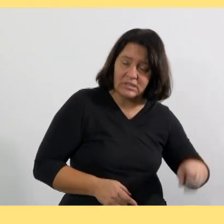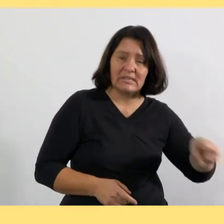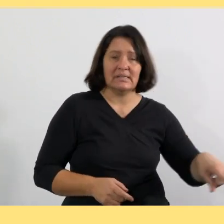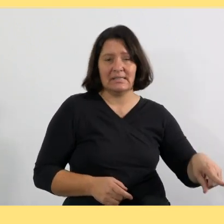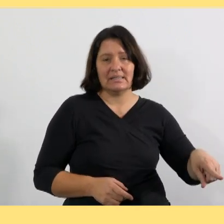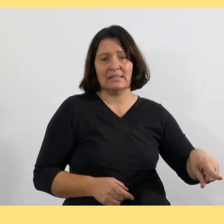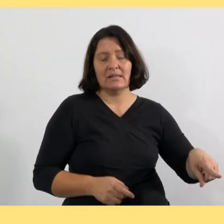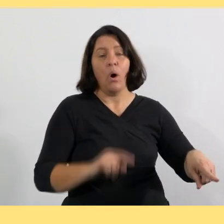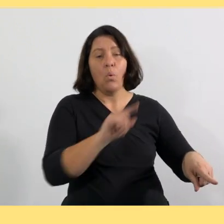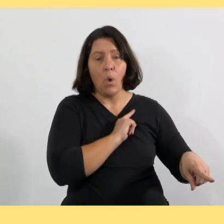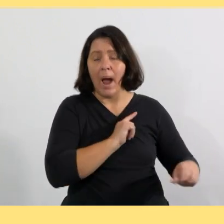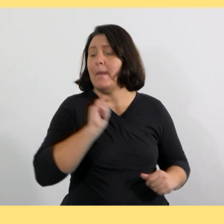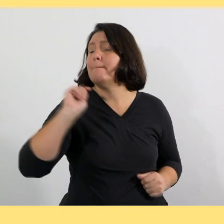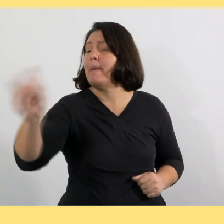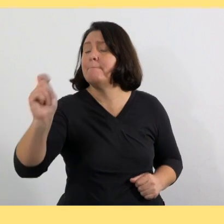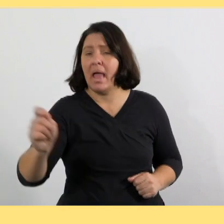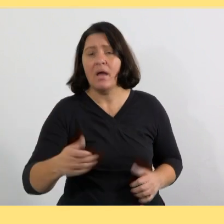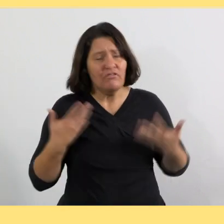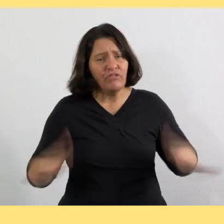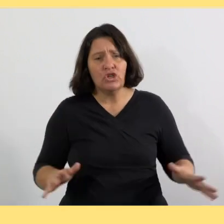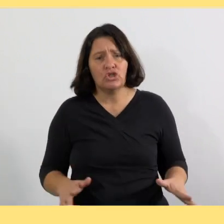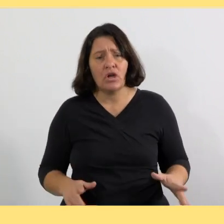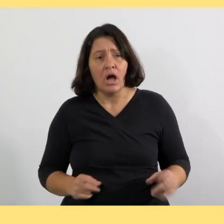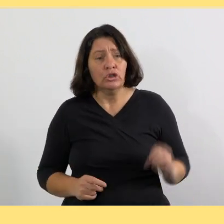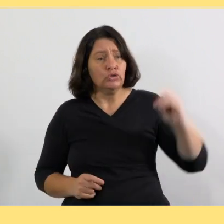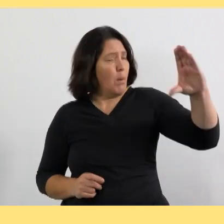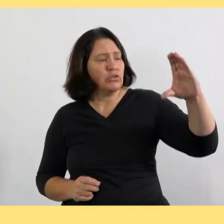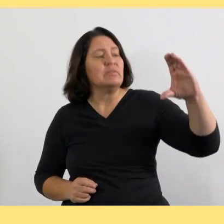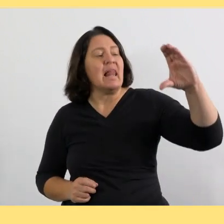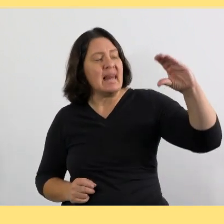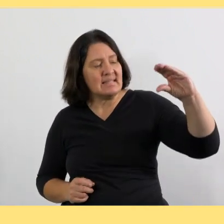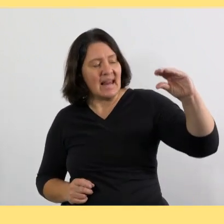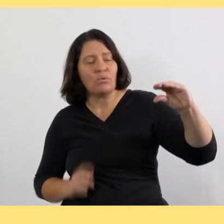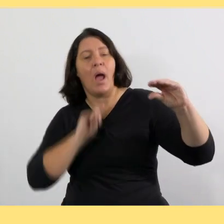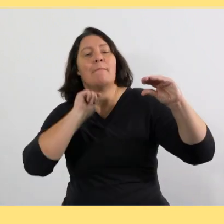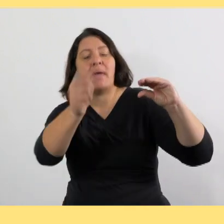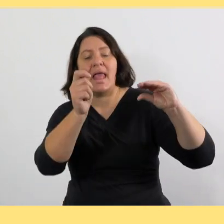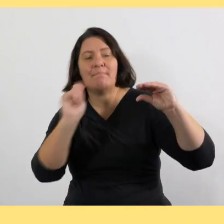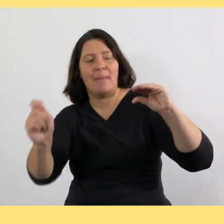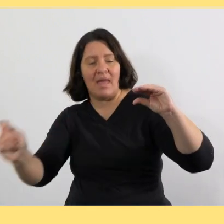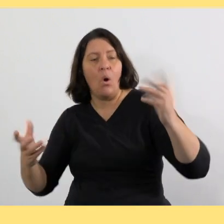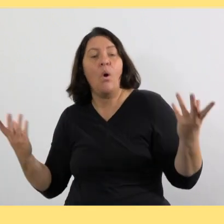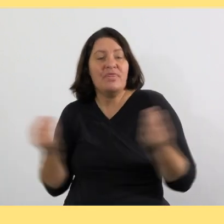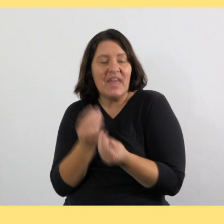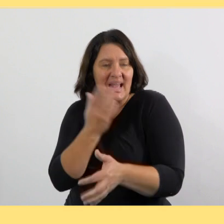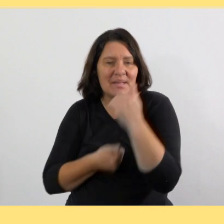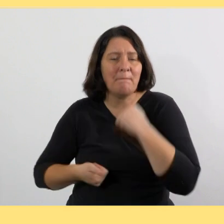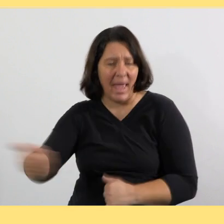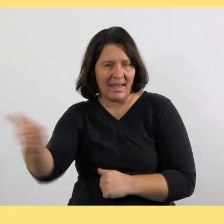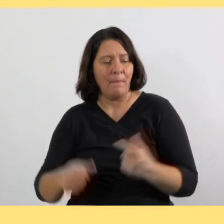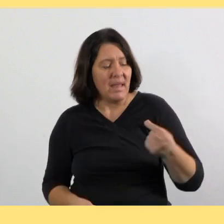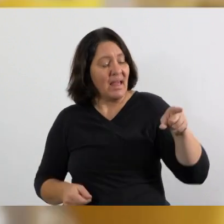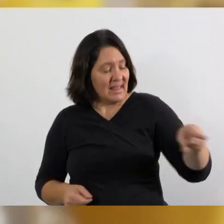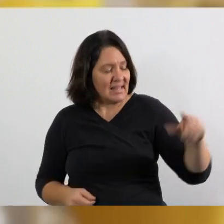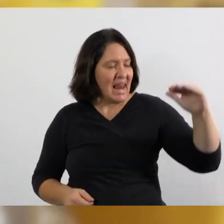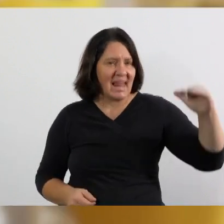decrease what I owe to my creditors. I don't owe them so much because I have returned goods or I